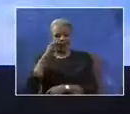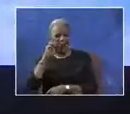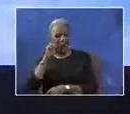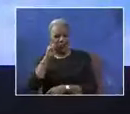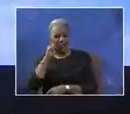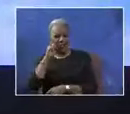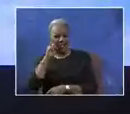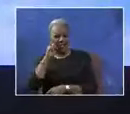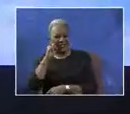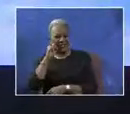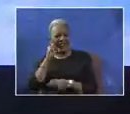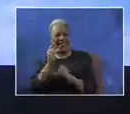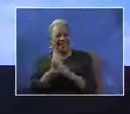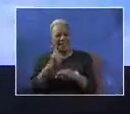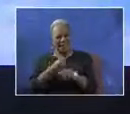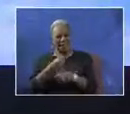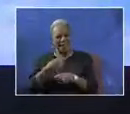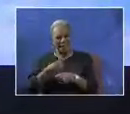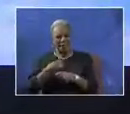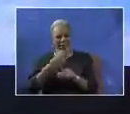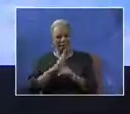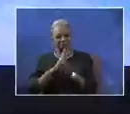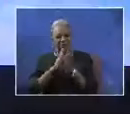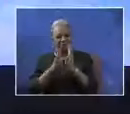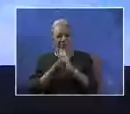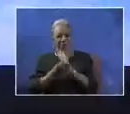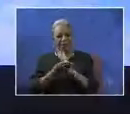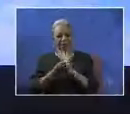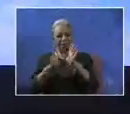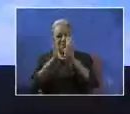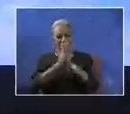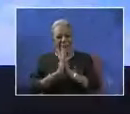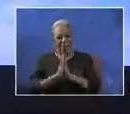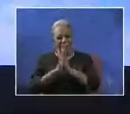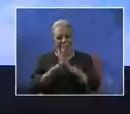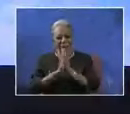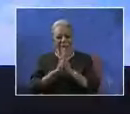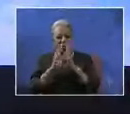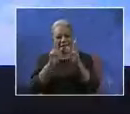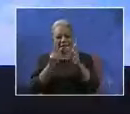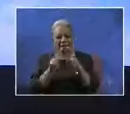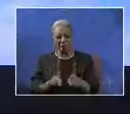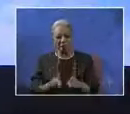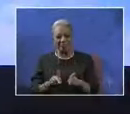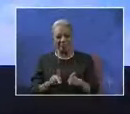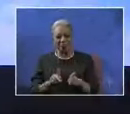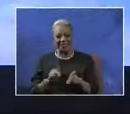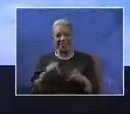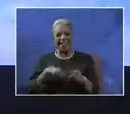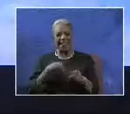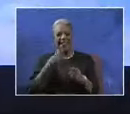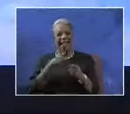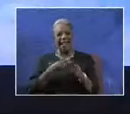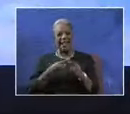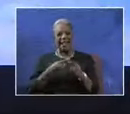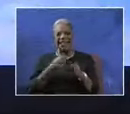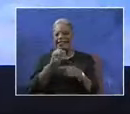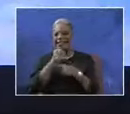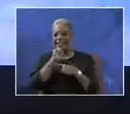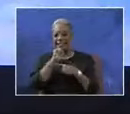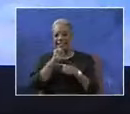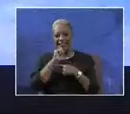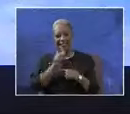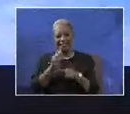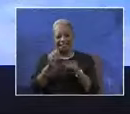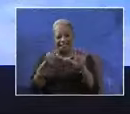us pray more. It perfected us. But then this is what's going to blow your mind. It's not just that God uses trouble to direct